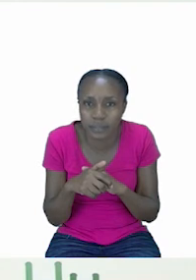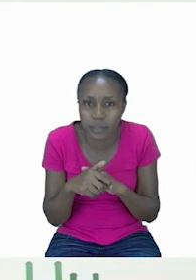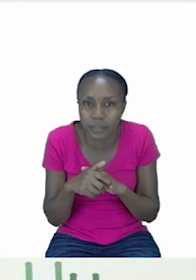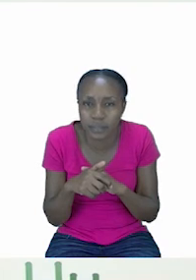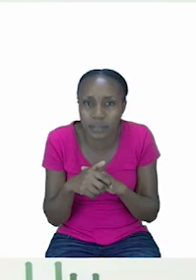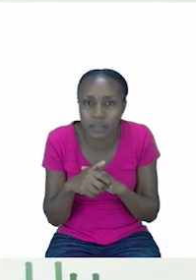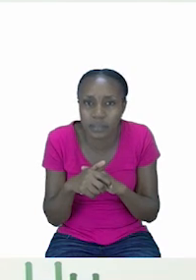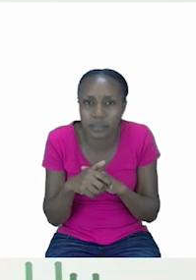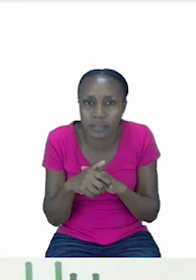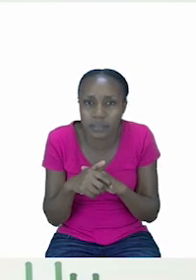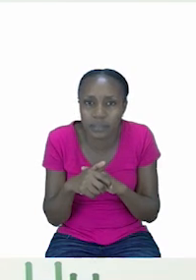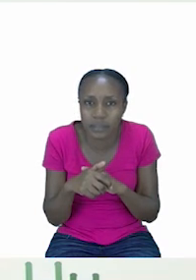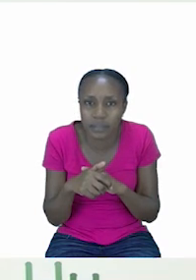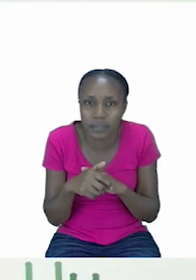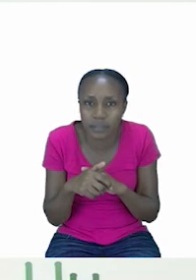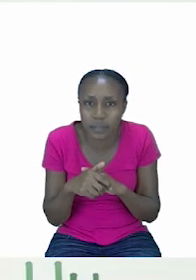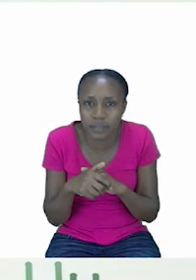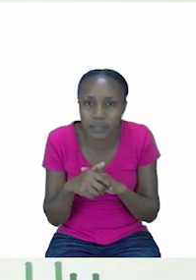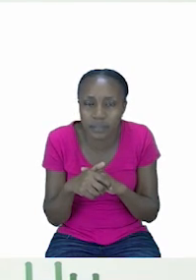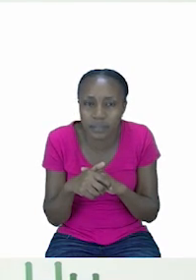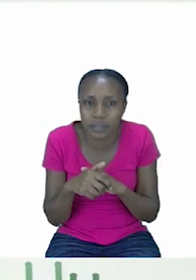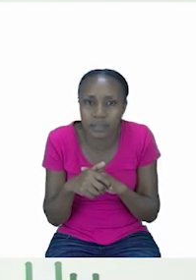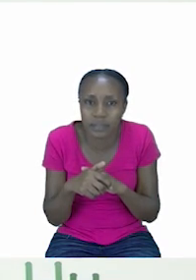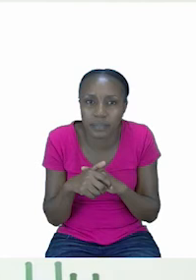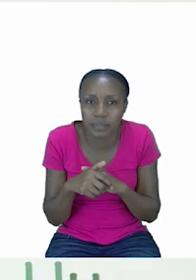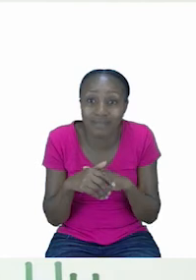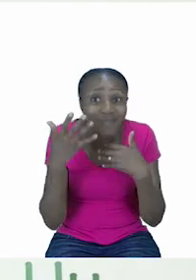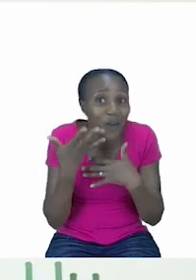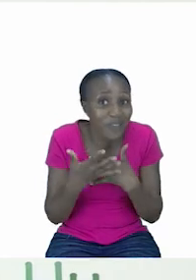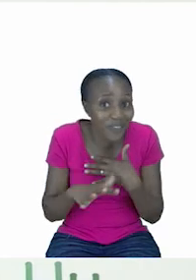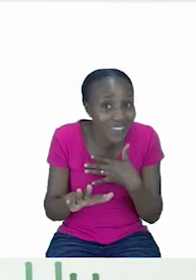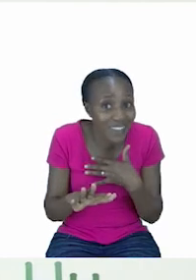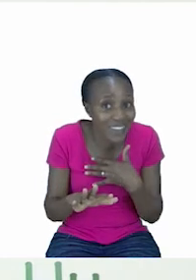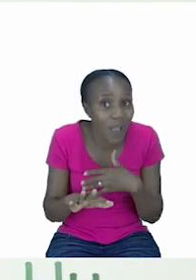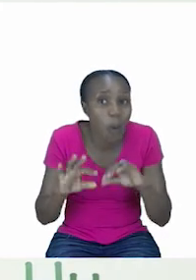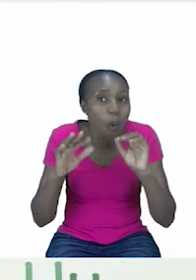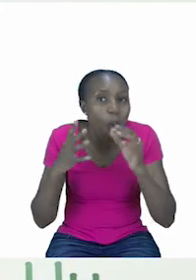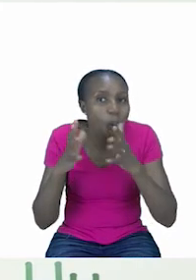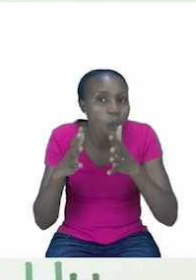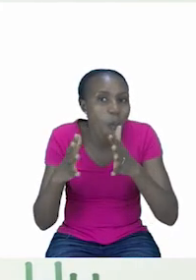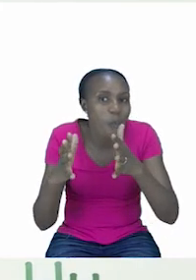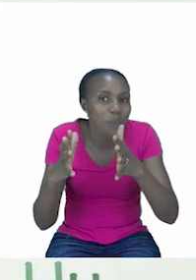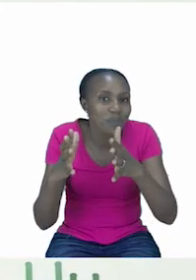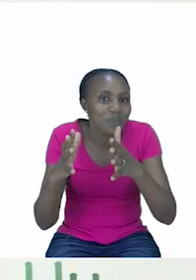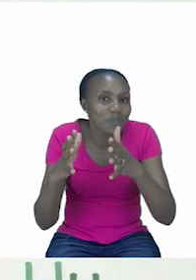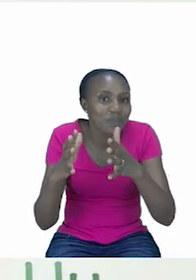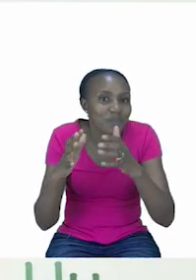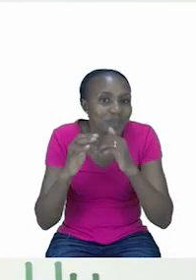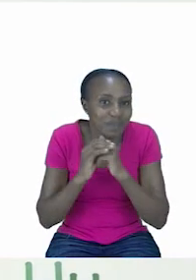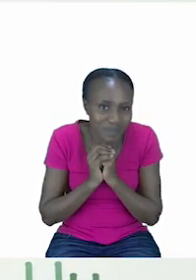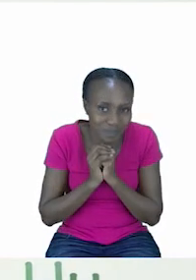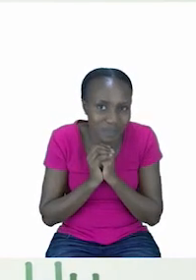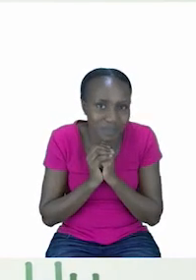good. And get to the end. Well done. Now we're going to do it